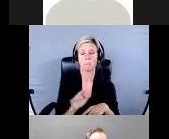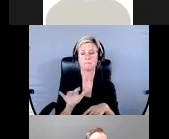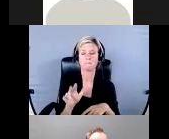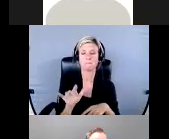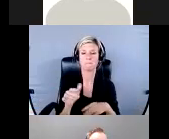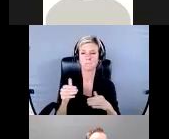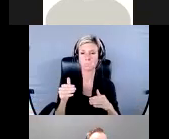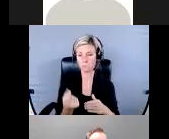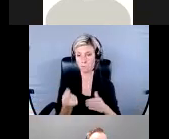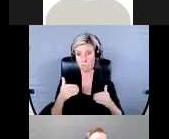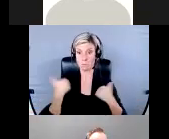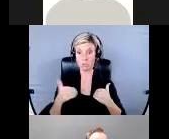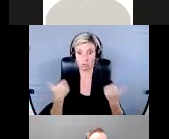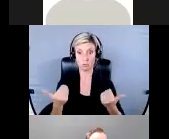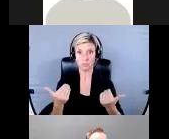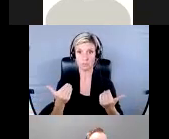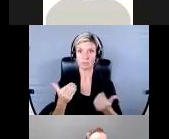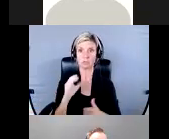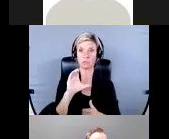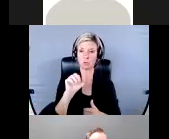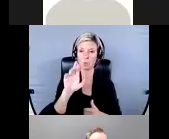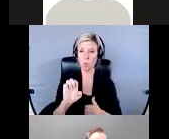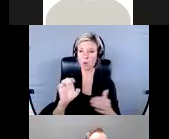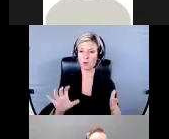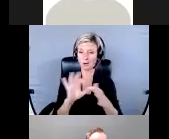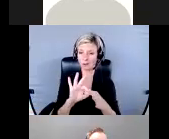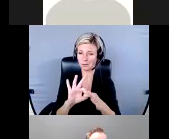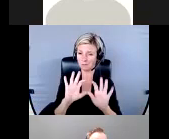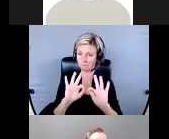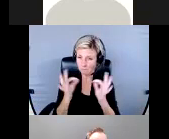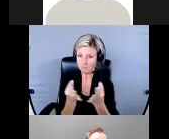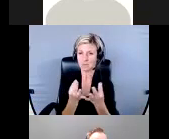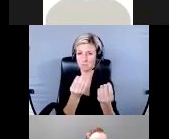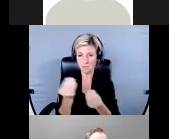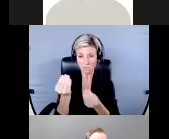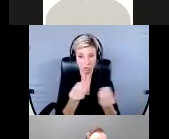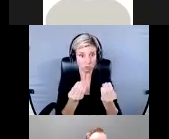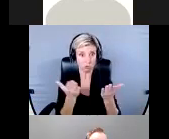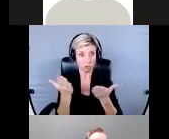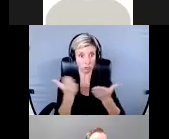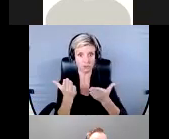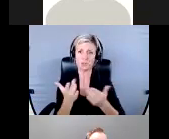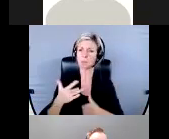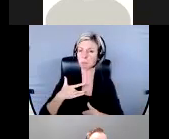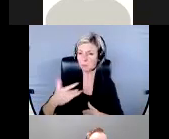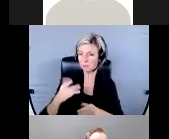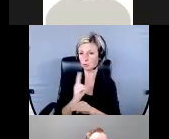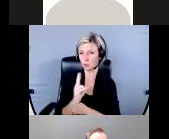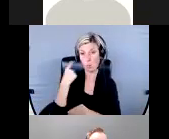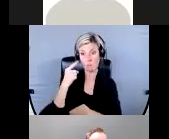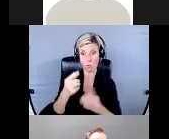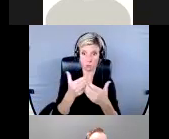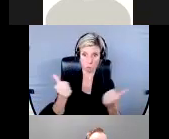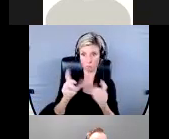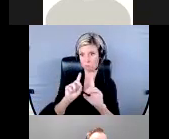ministry funded court connected family mediation service that's largely used for divorce and separation. It actually